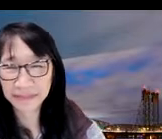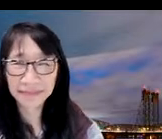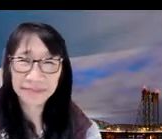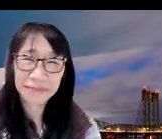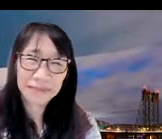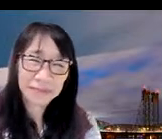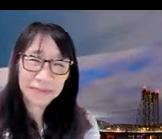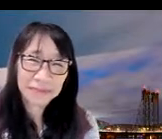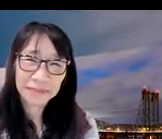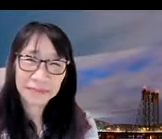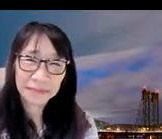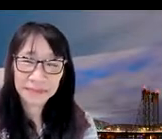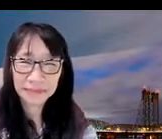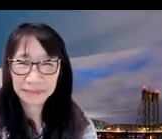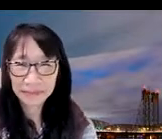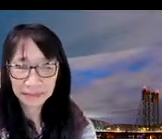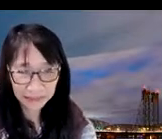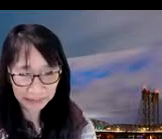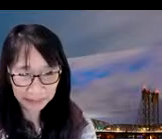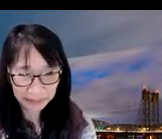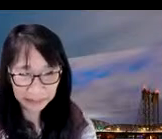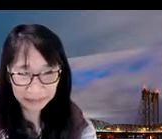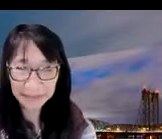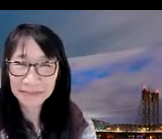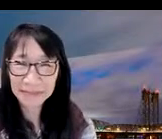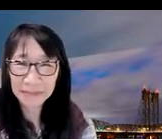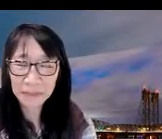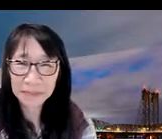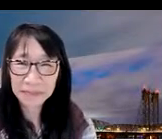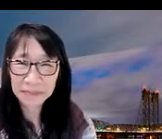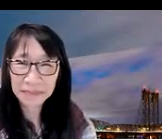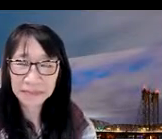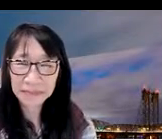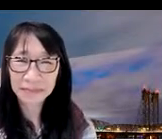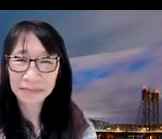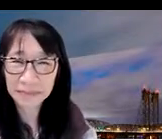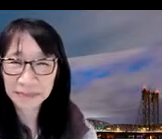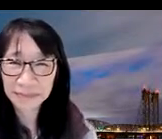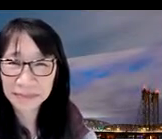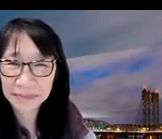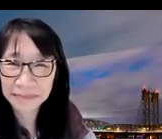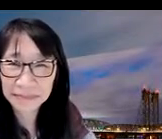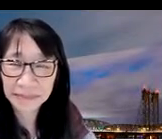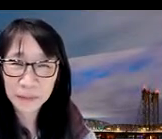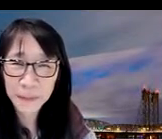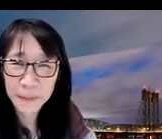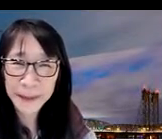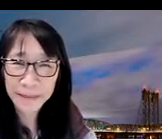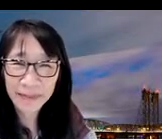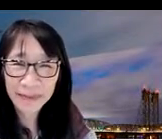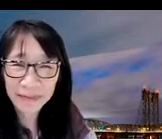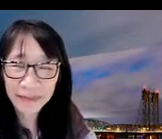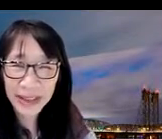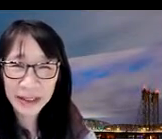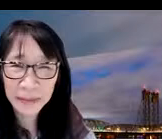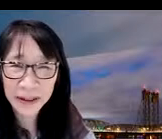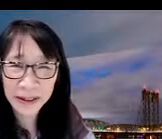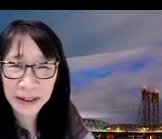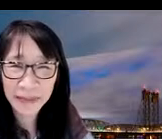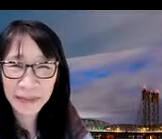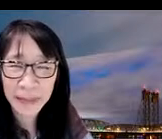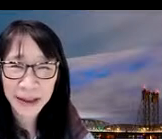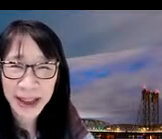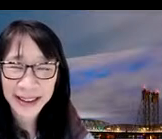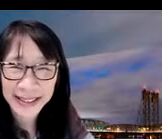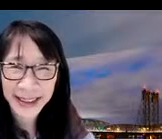And I'm hoping that I can offer some words of advice from my experience as an engineer. Thank you,